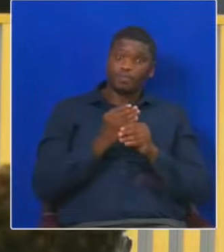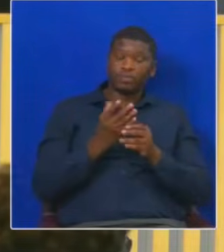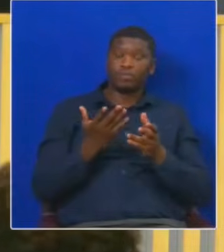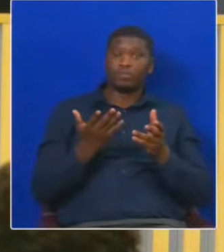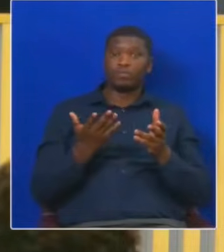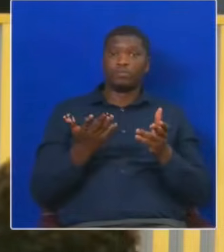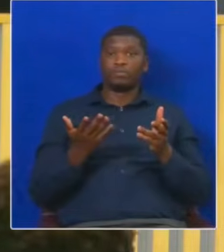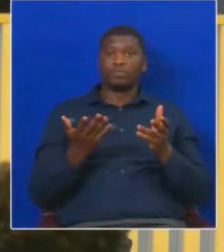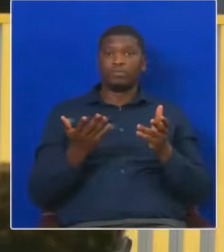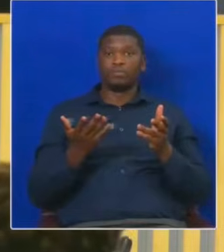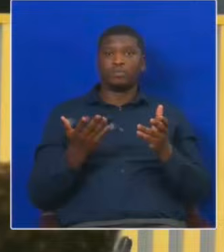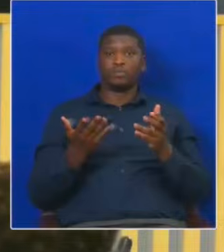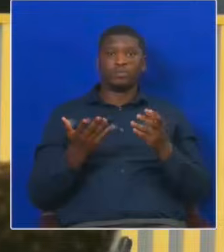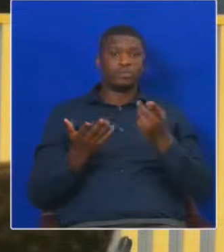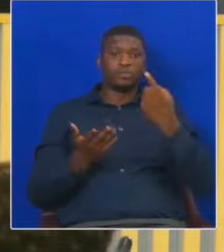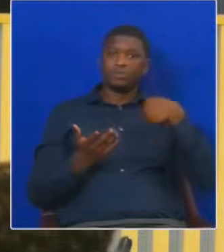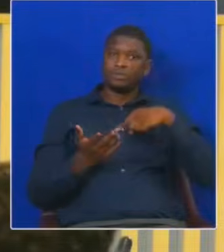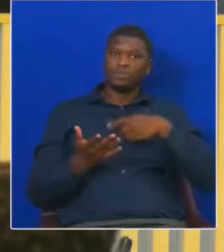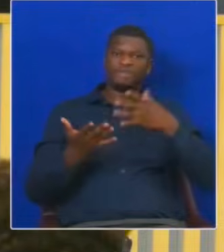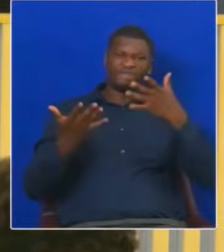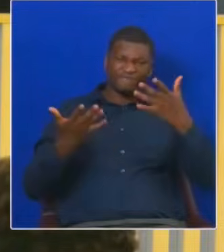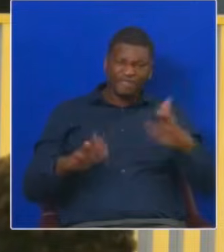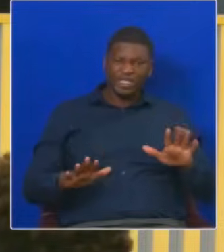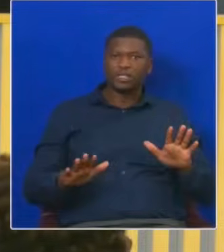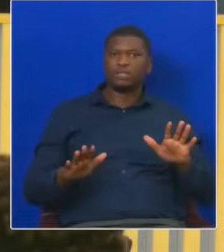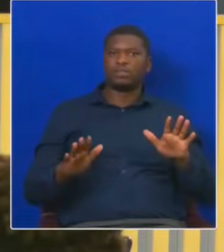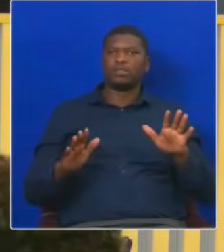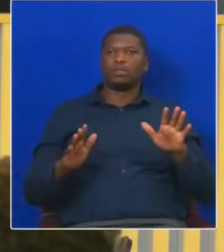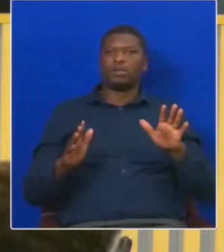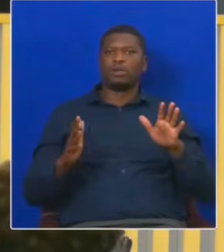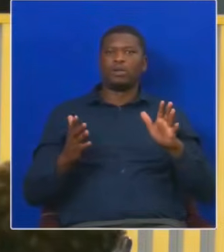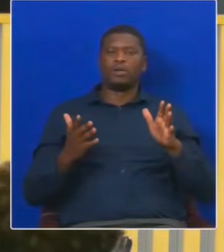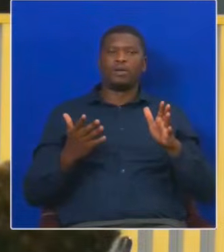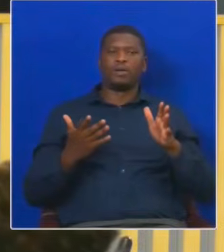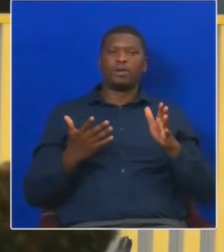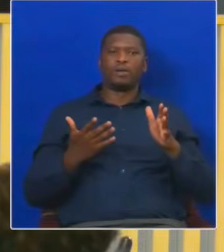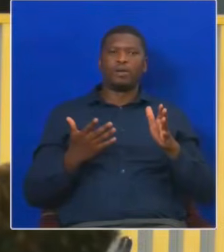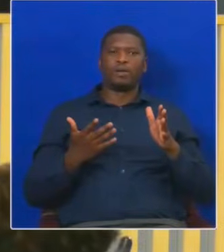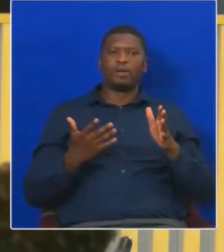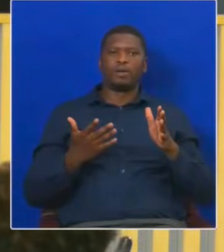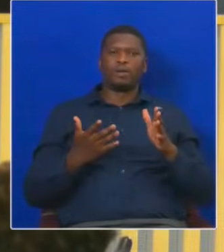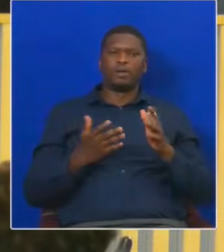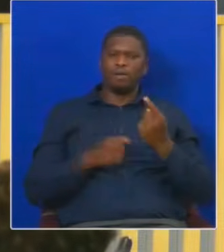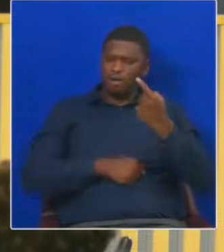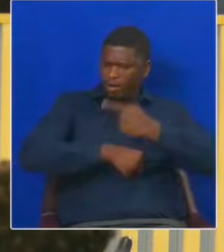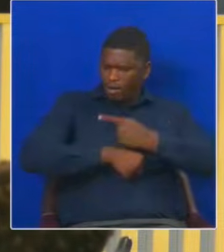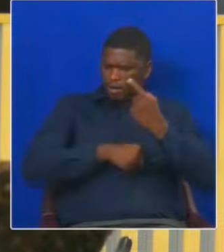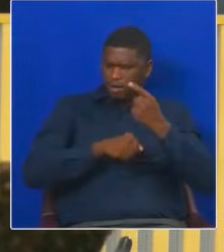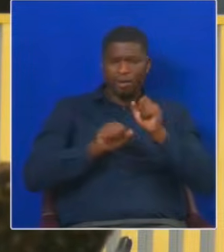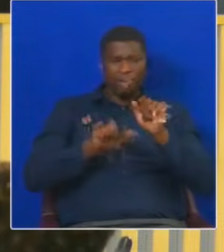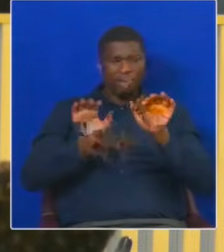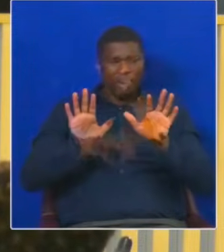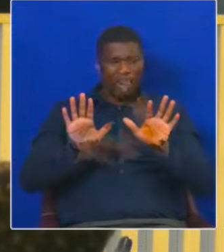published on the 10th of